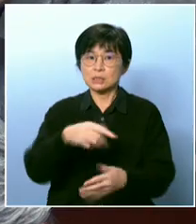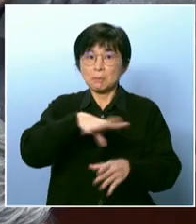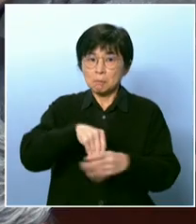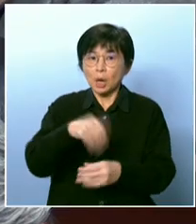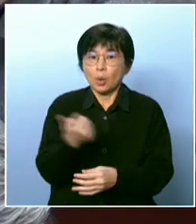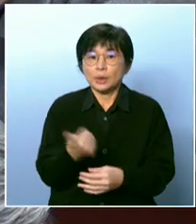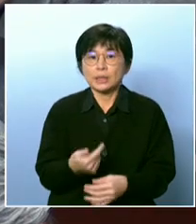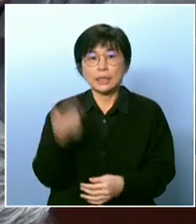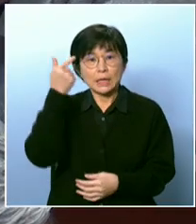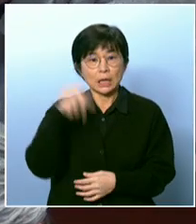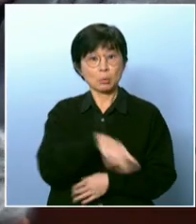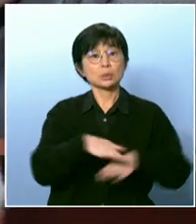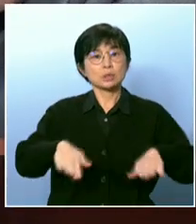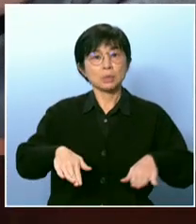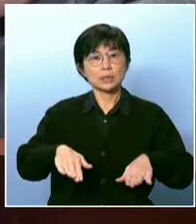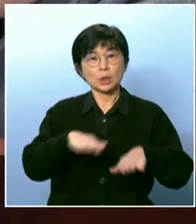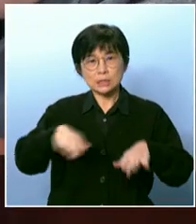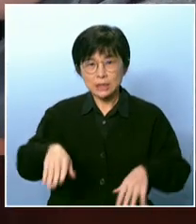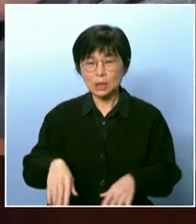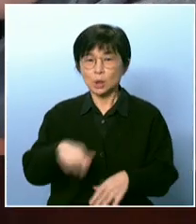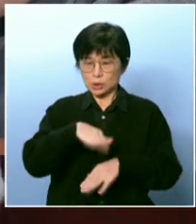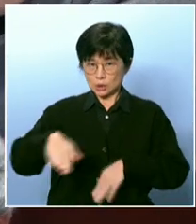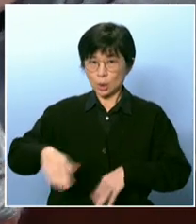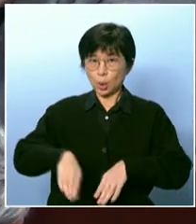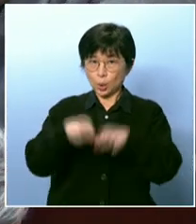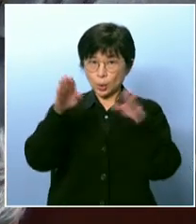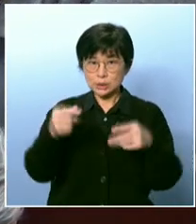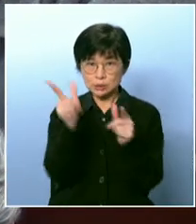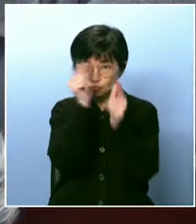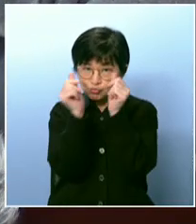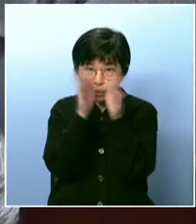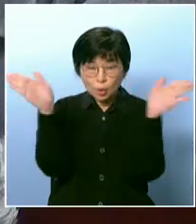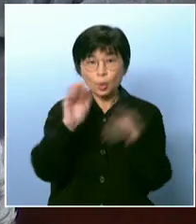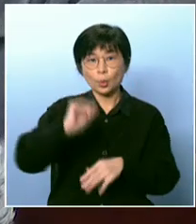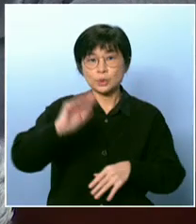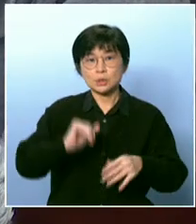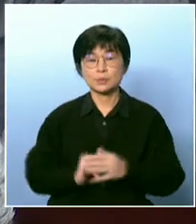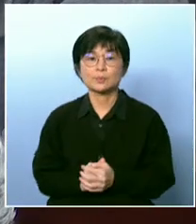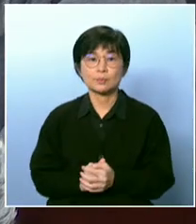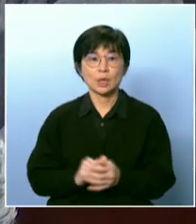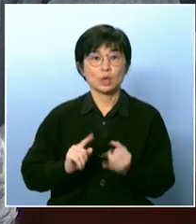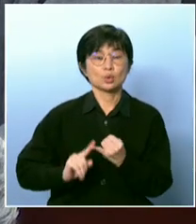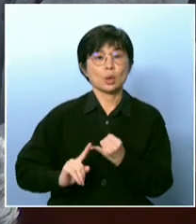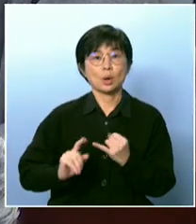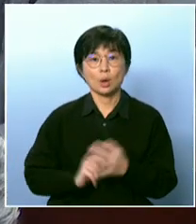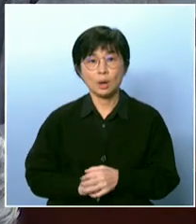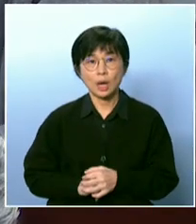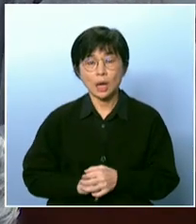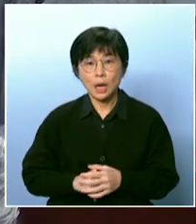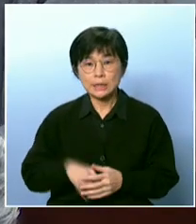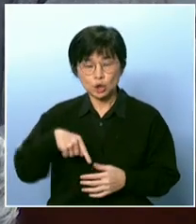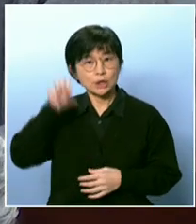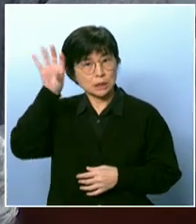career aspirations and understanding society and environment. I would suggest you incorporate some Greater Bay Area elements so as